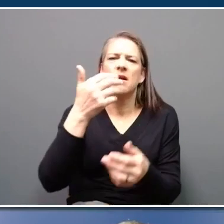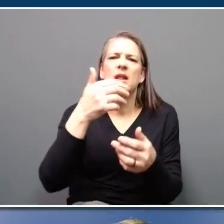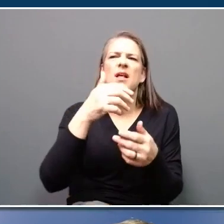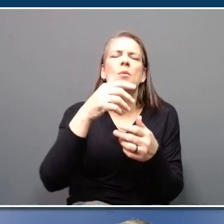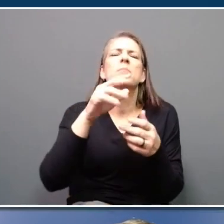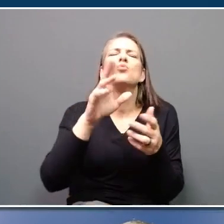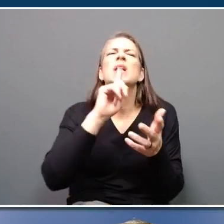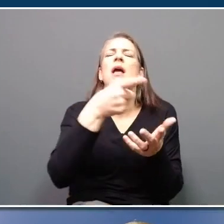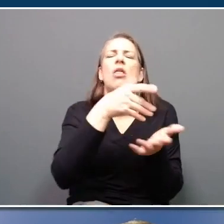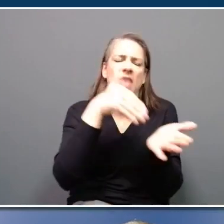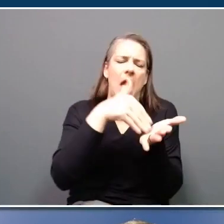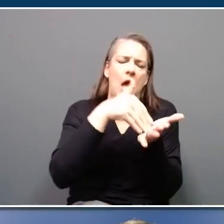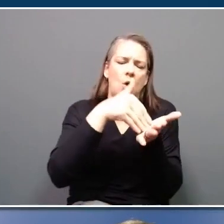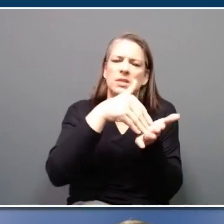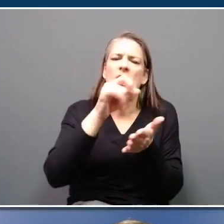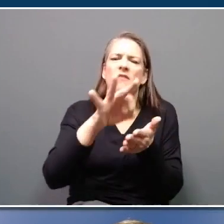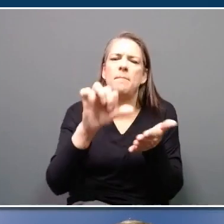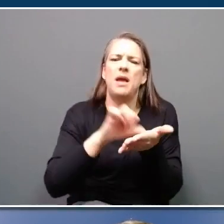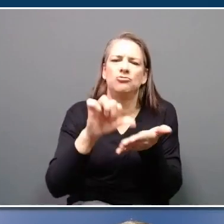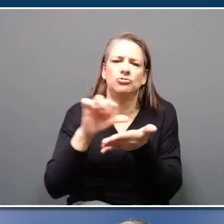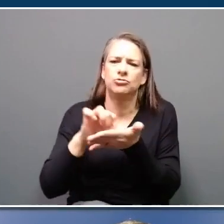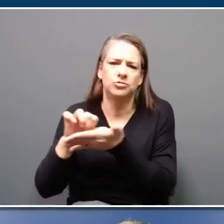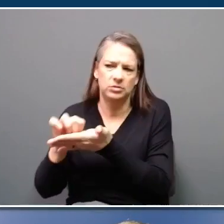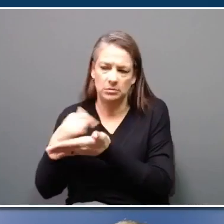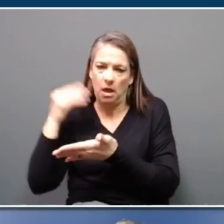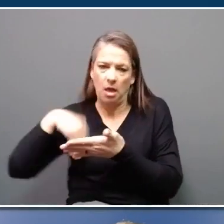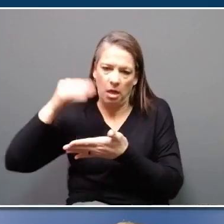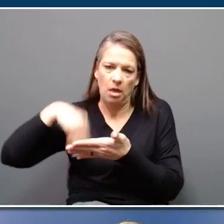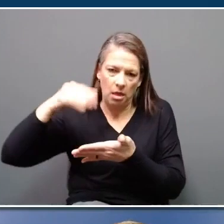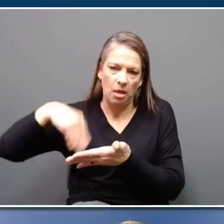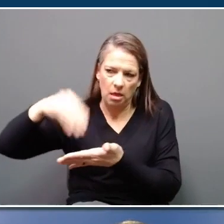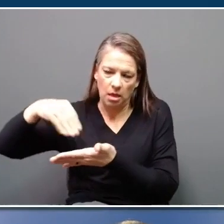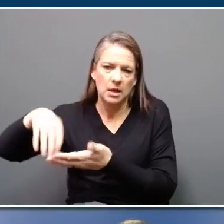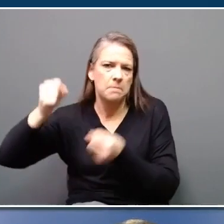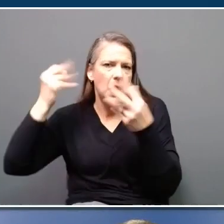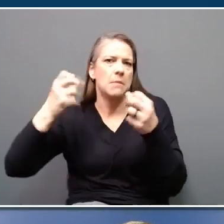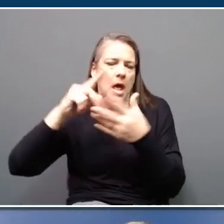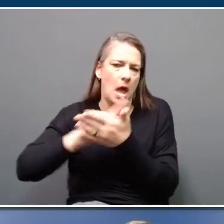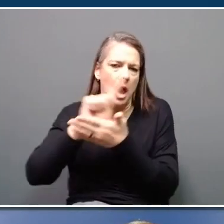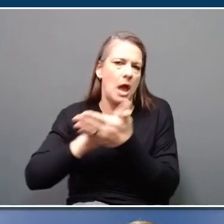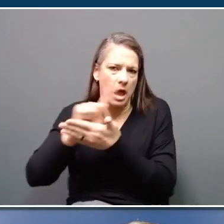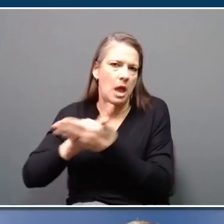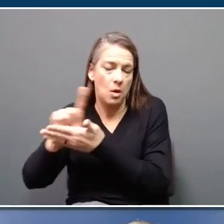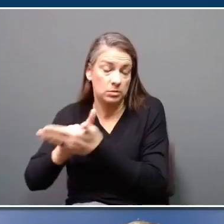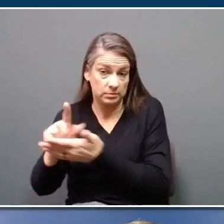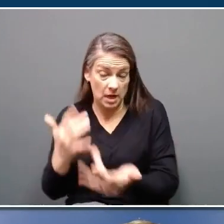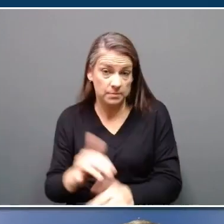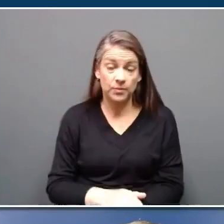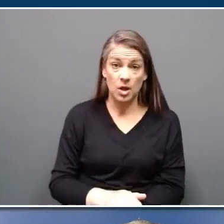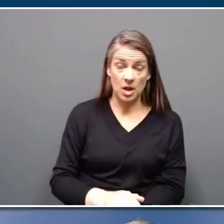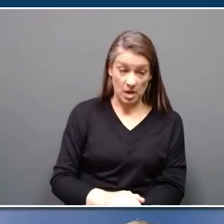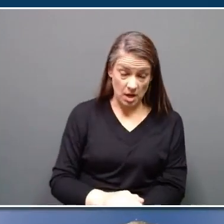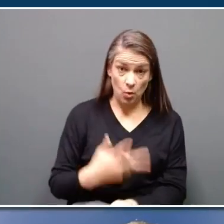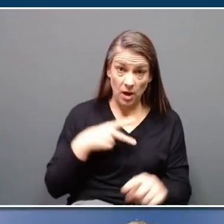every month that would be going to them, taking massive numbers of hours out. At the time that we also lose 95% of our